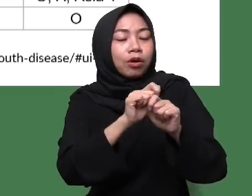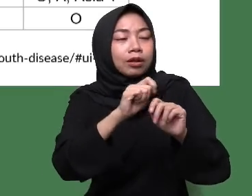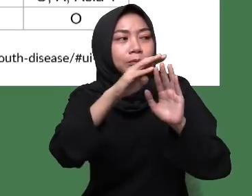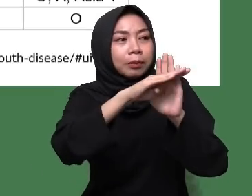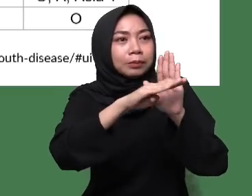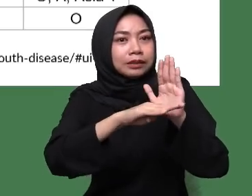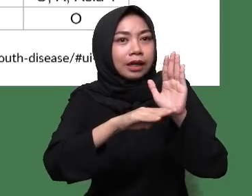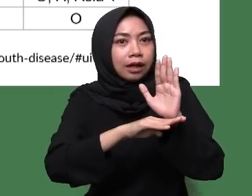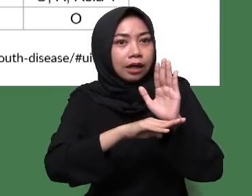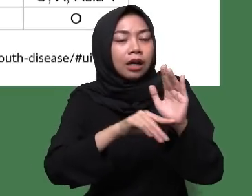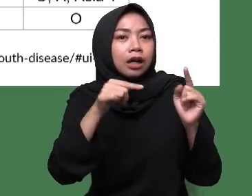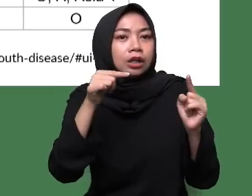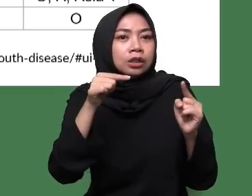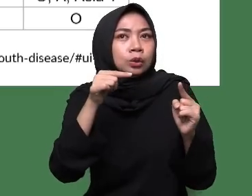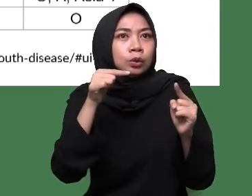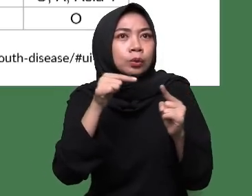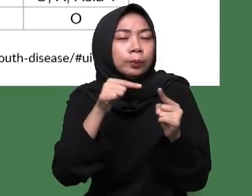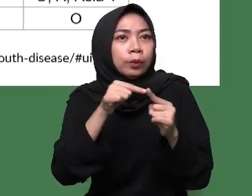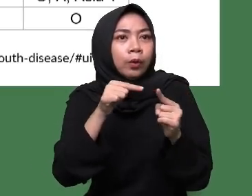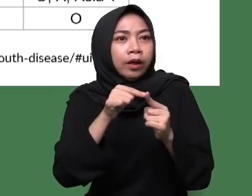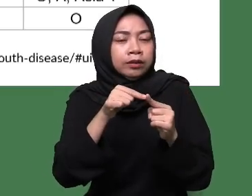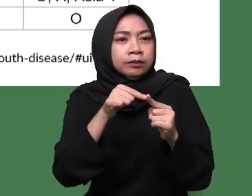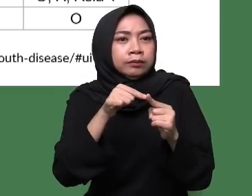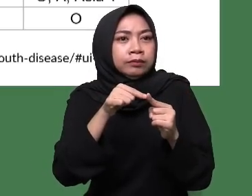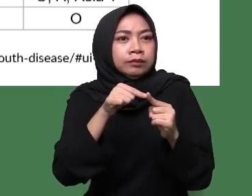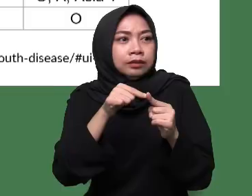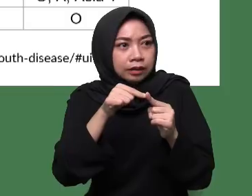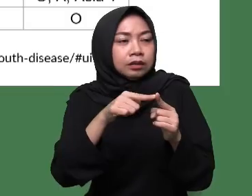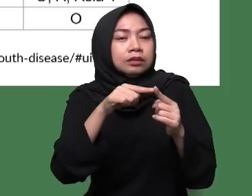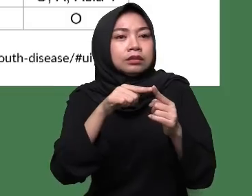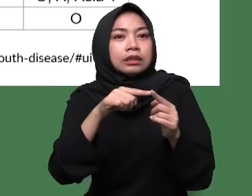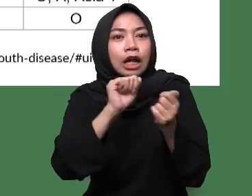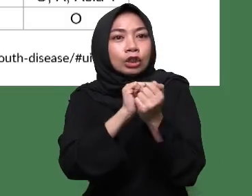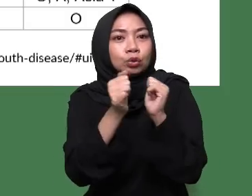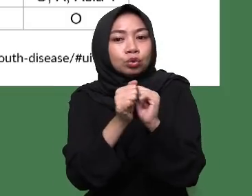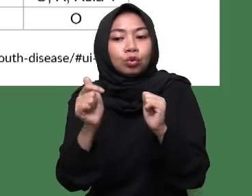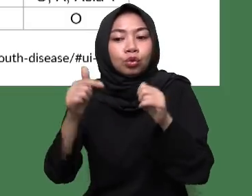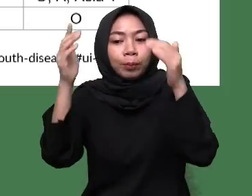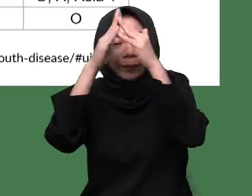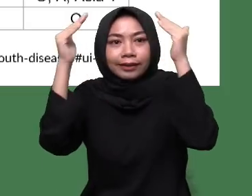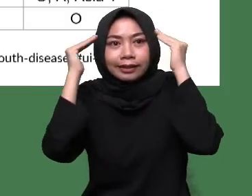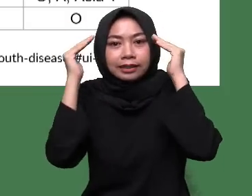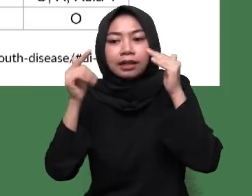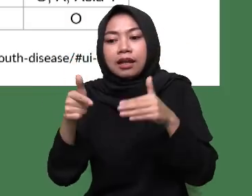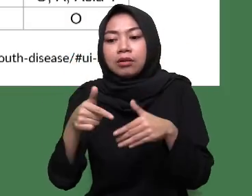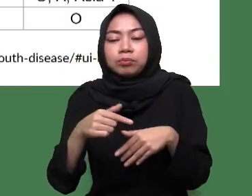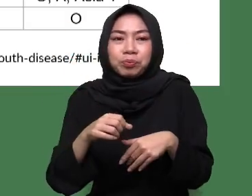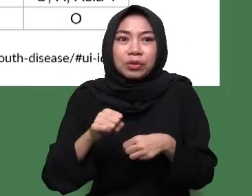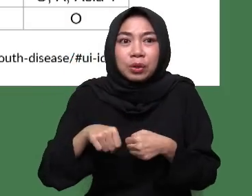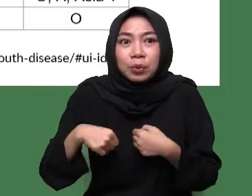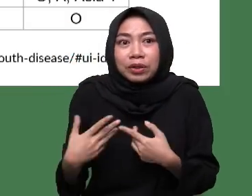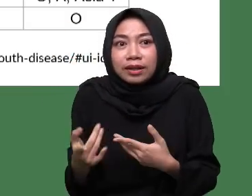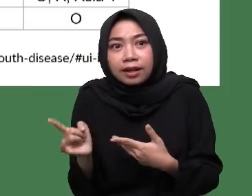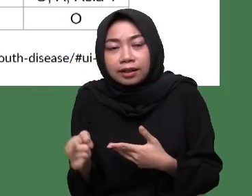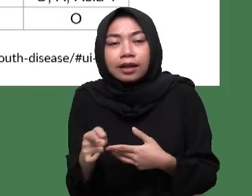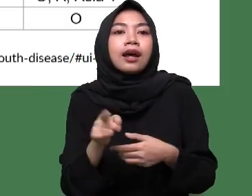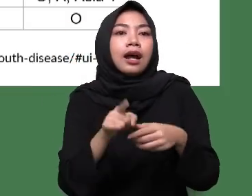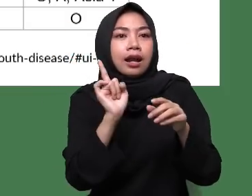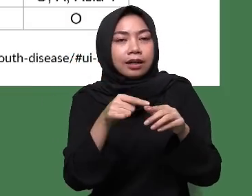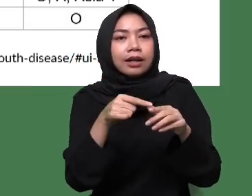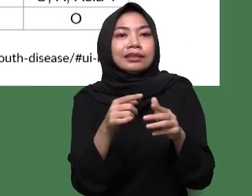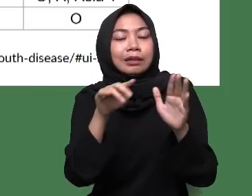to regulate the cash relief given to the farmers whom affected by the outbreak. And these are all policies